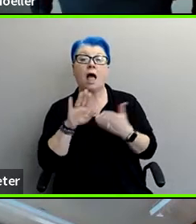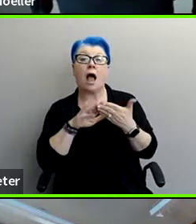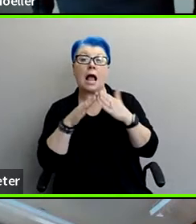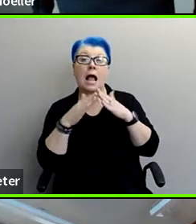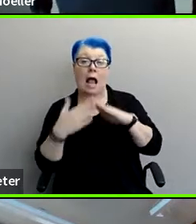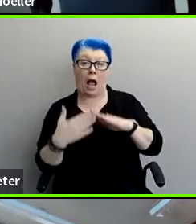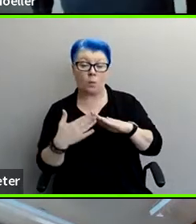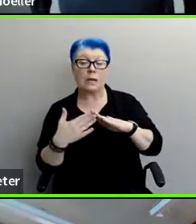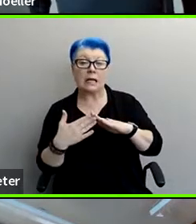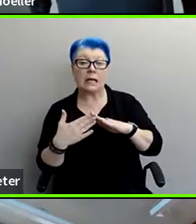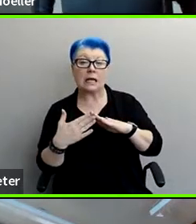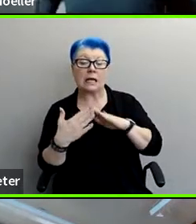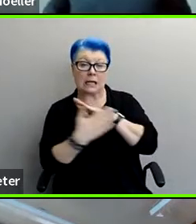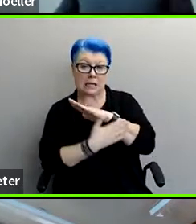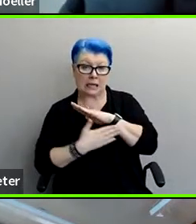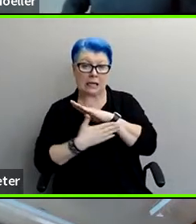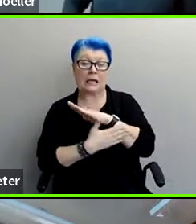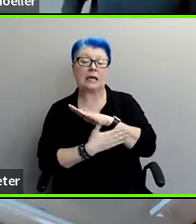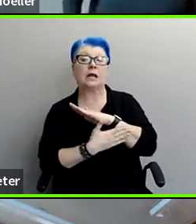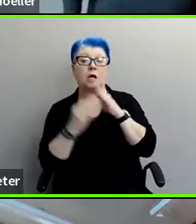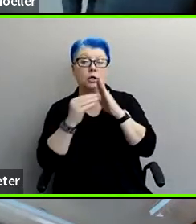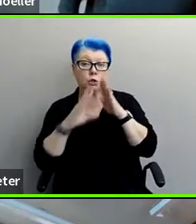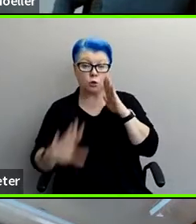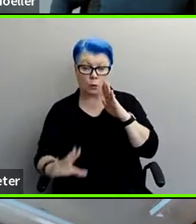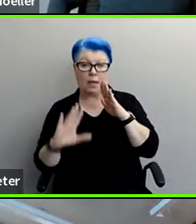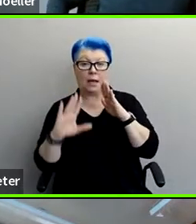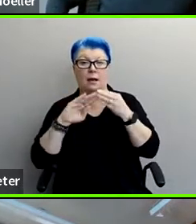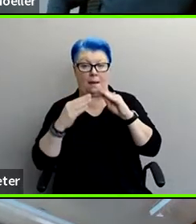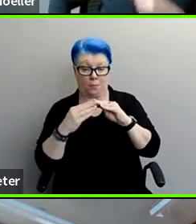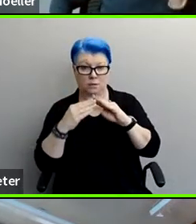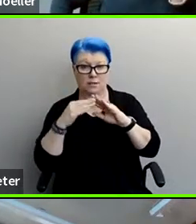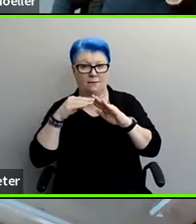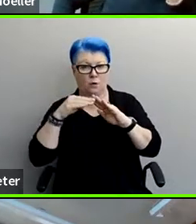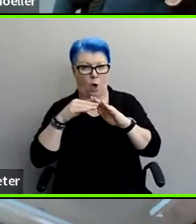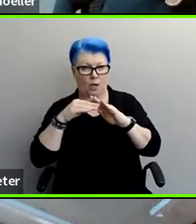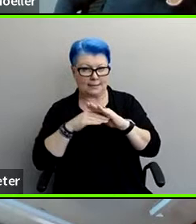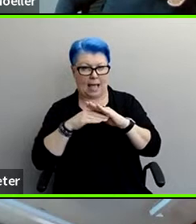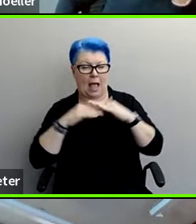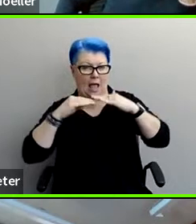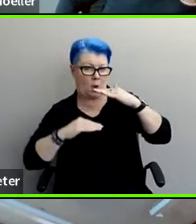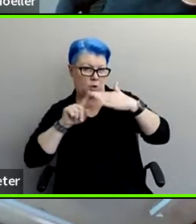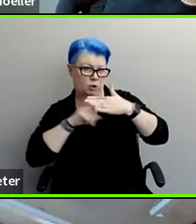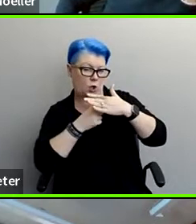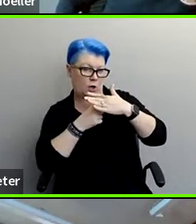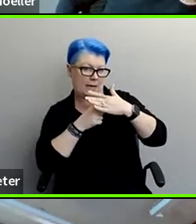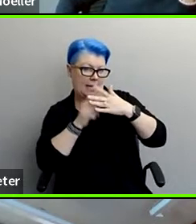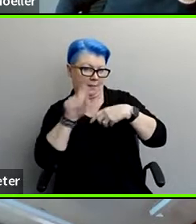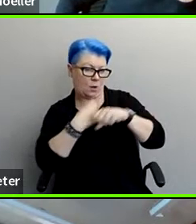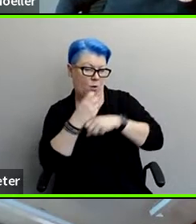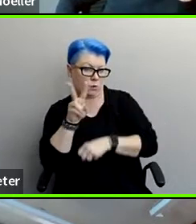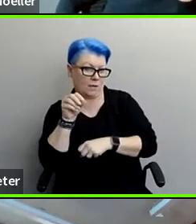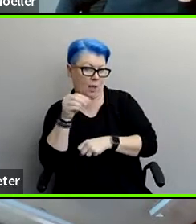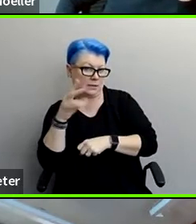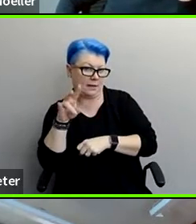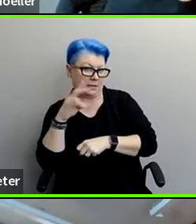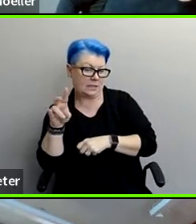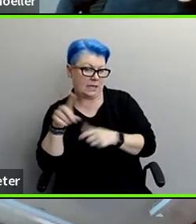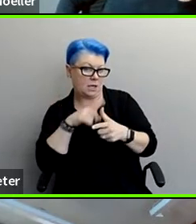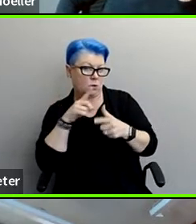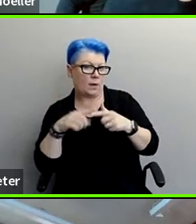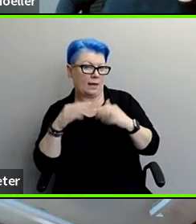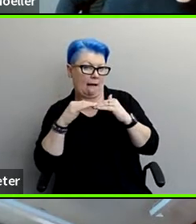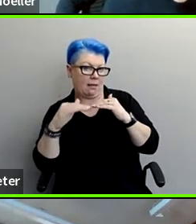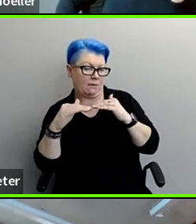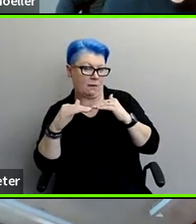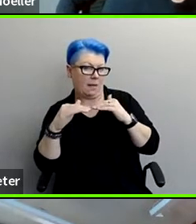gone down since 2017. Yes. We kind of leveled off, and we started dropping